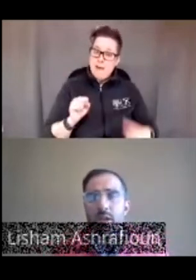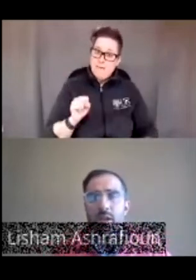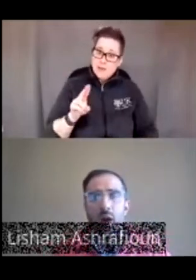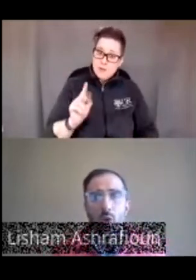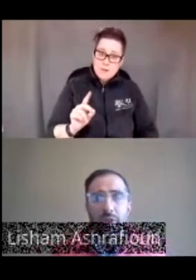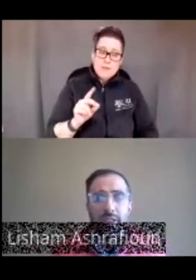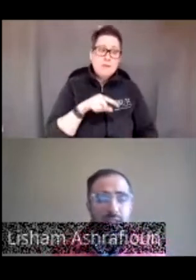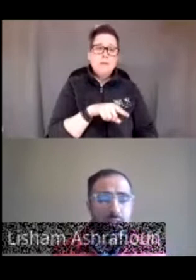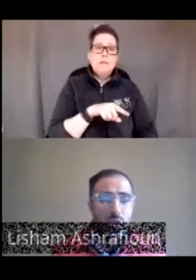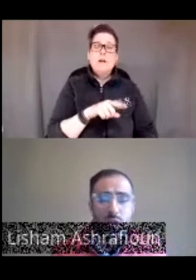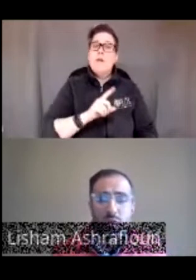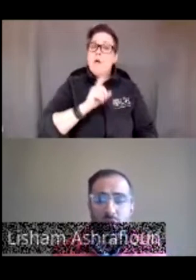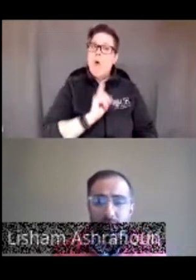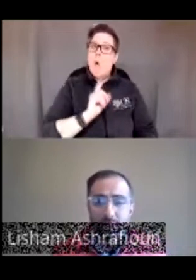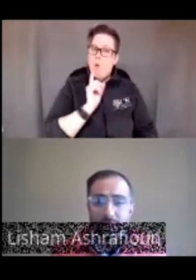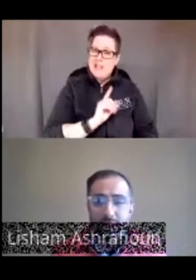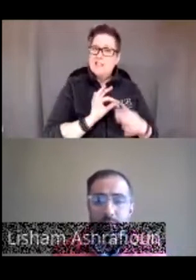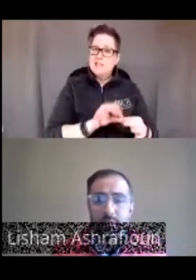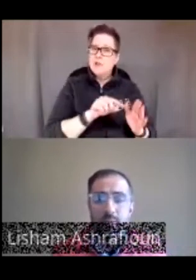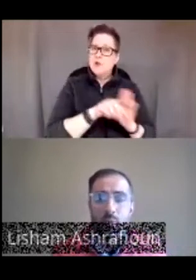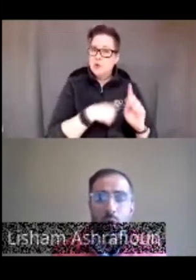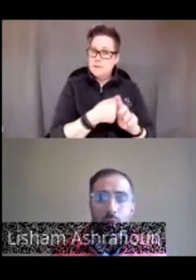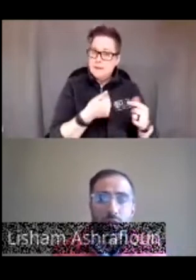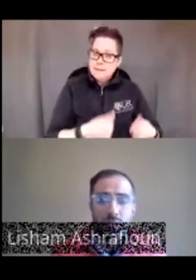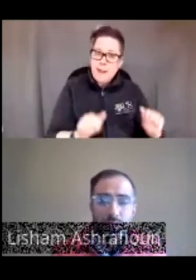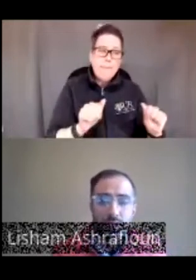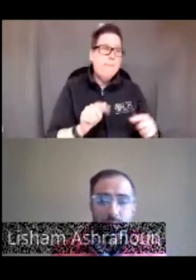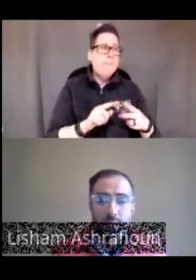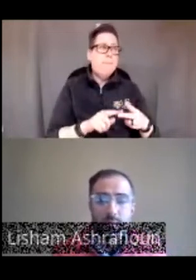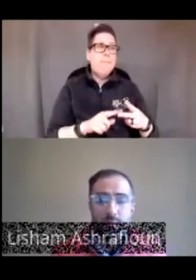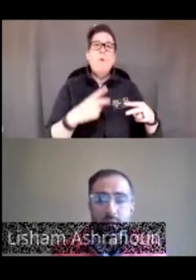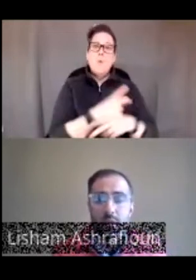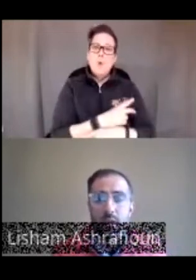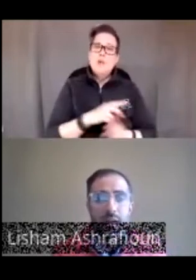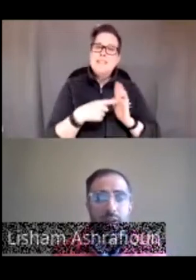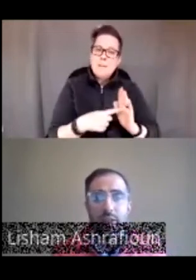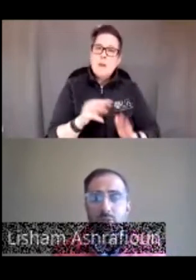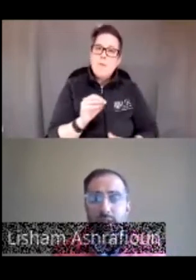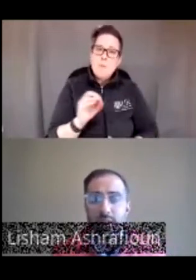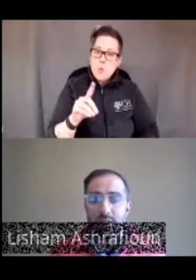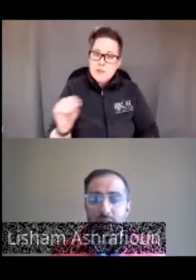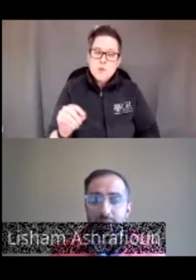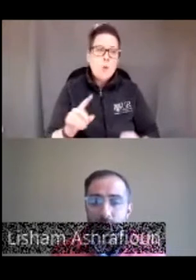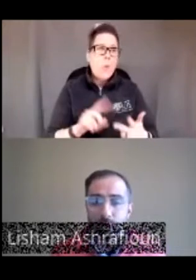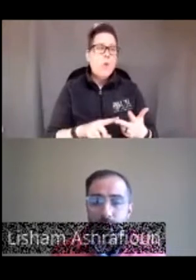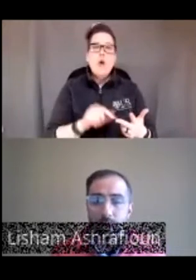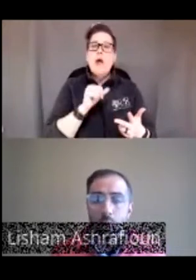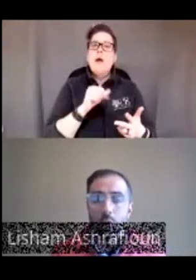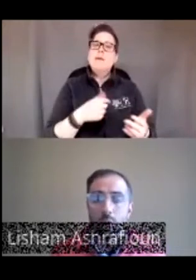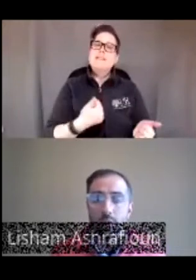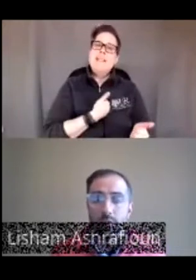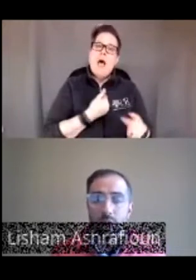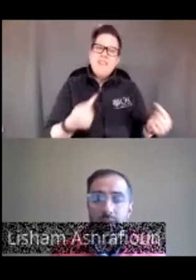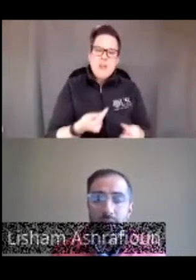disorders, loneliness is associated with suicide attempts, more mood disorder symptoms, non-suicidal self-injury, and